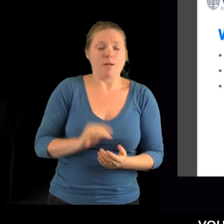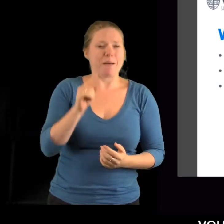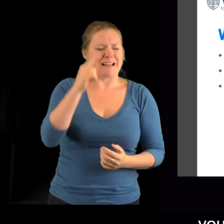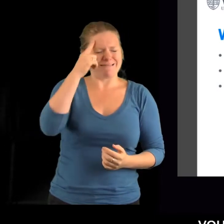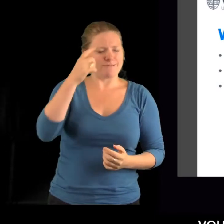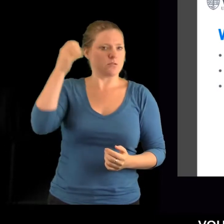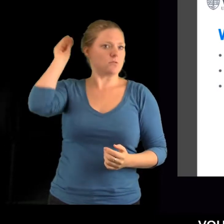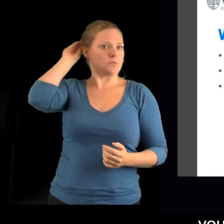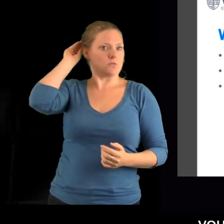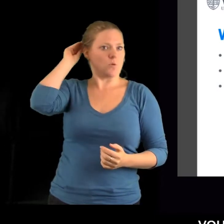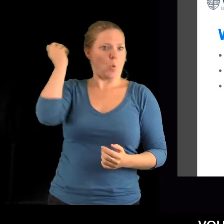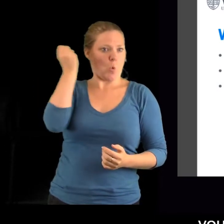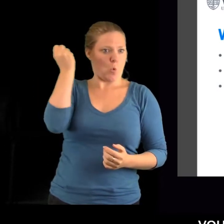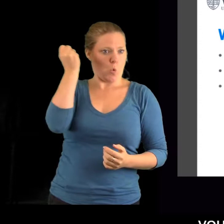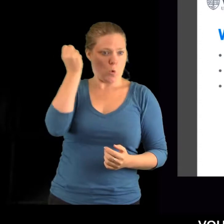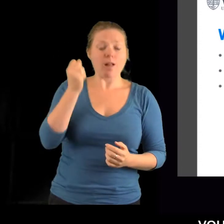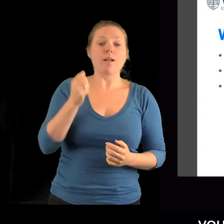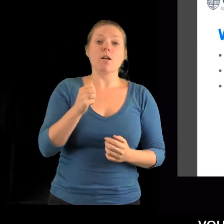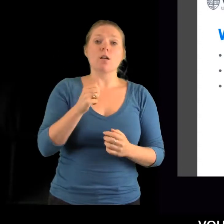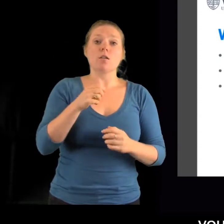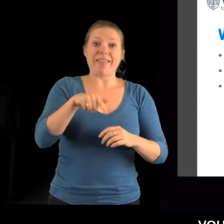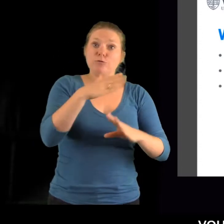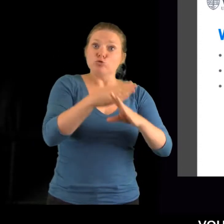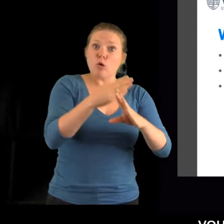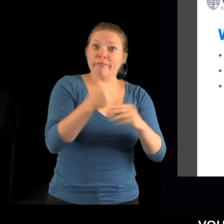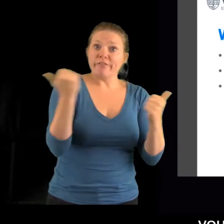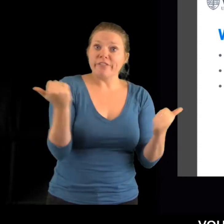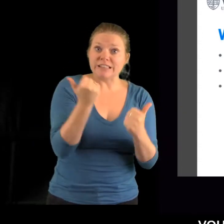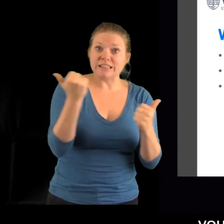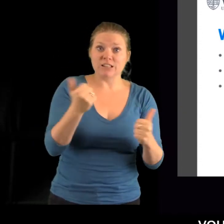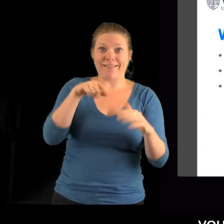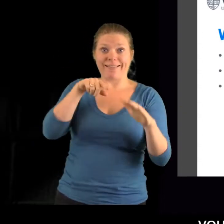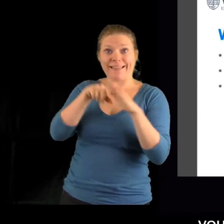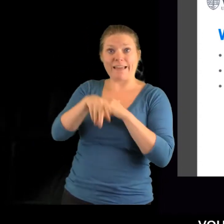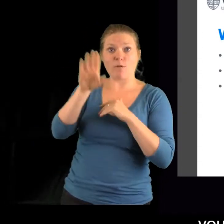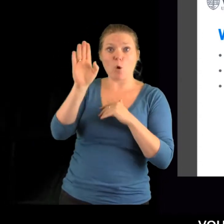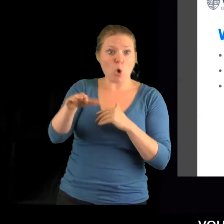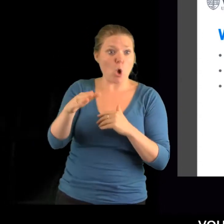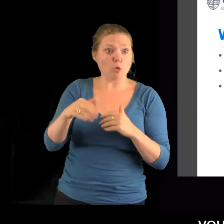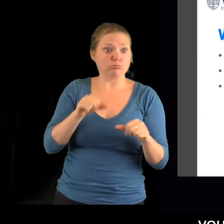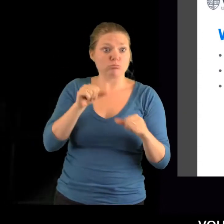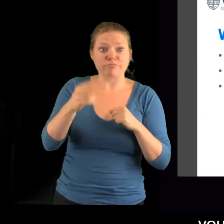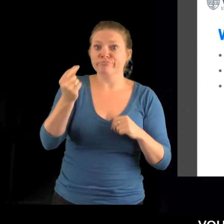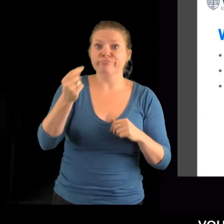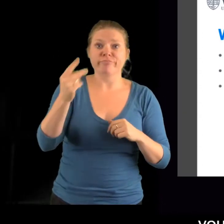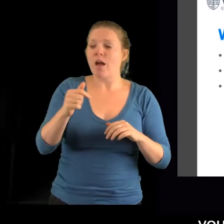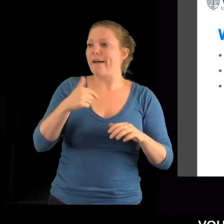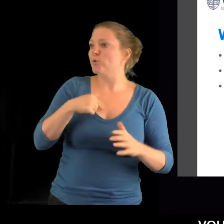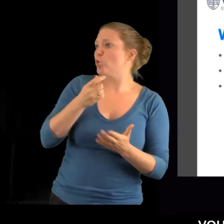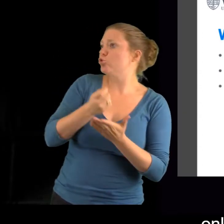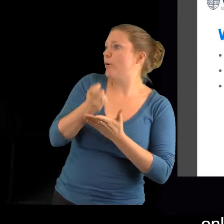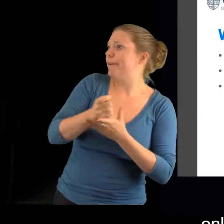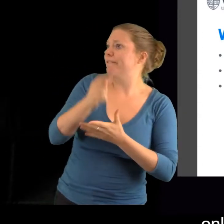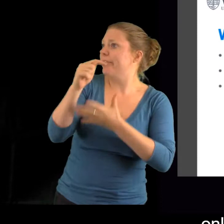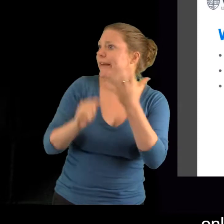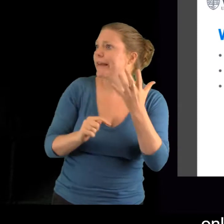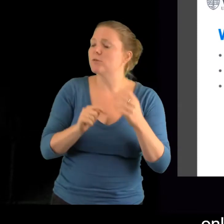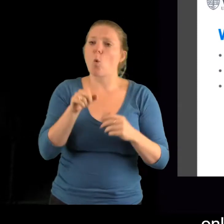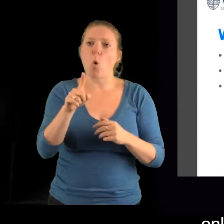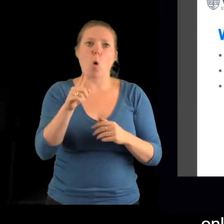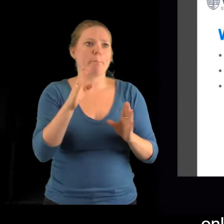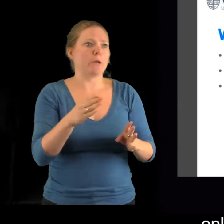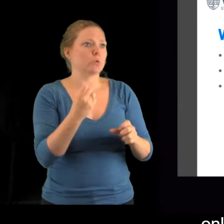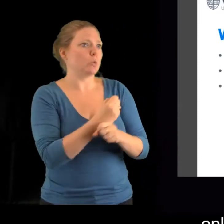should always schedule in time to just have that space after one job before you go into another to reflect, to think what happened in